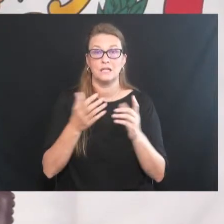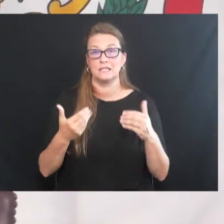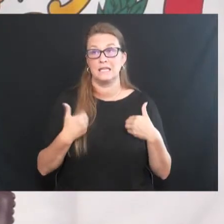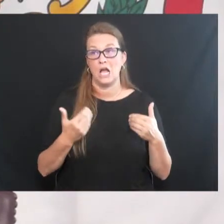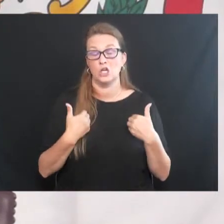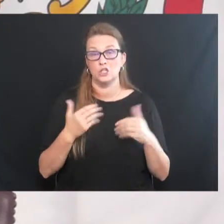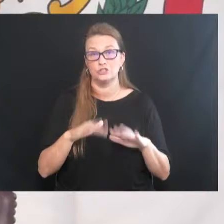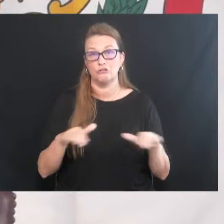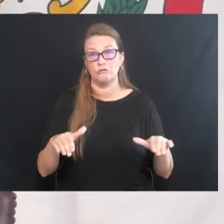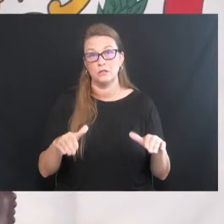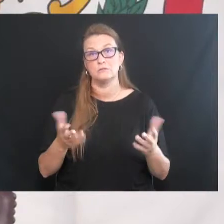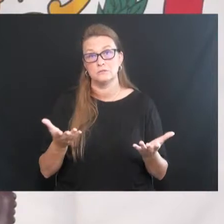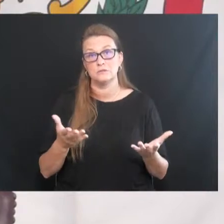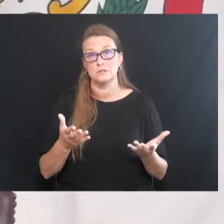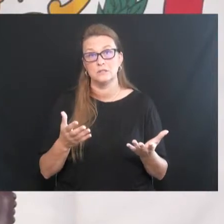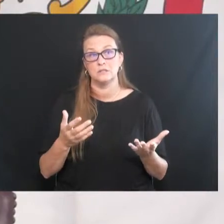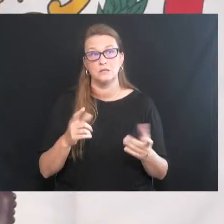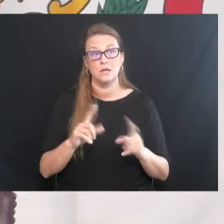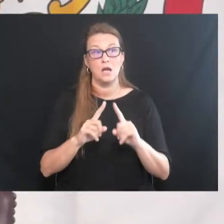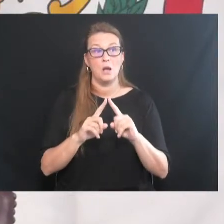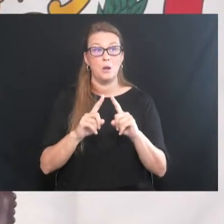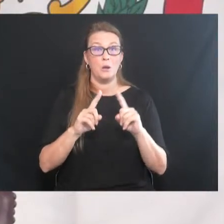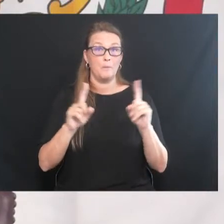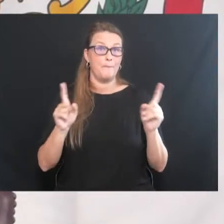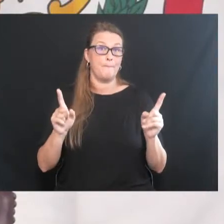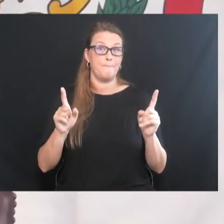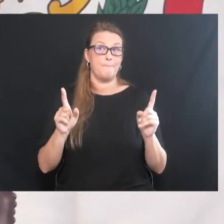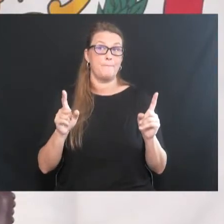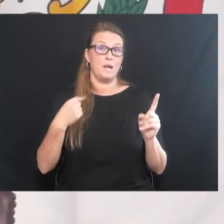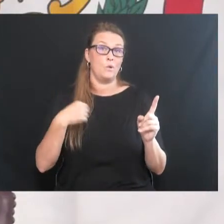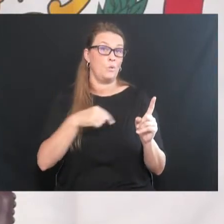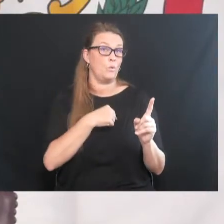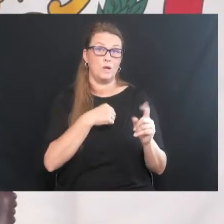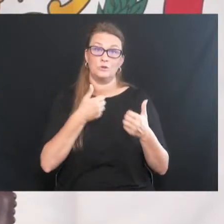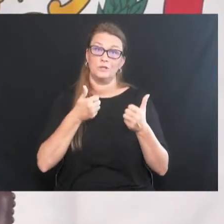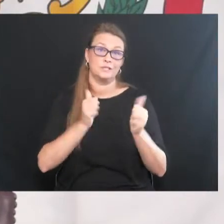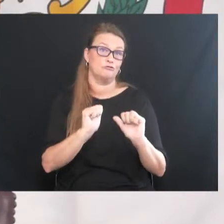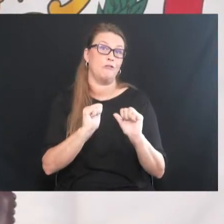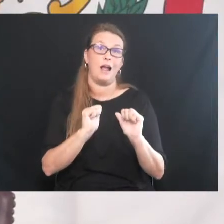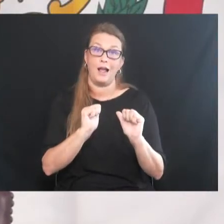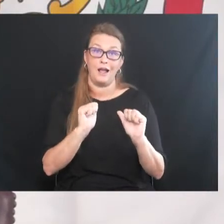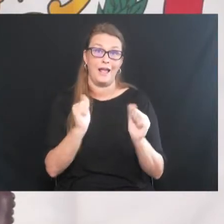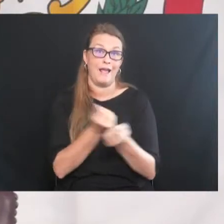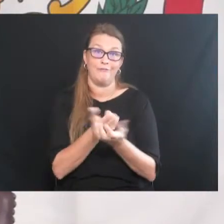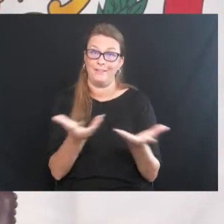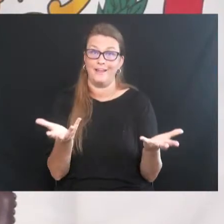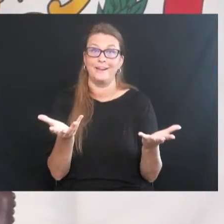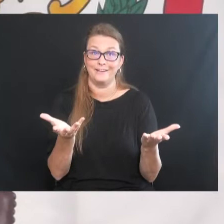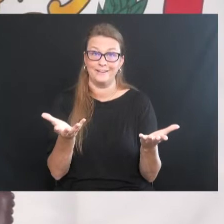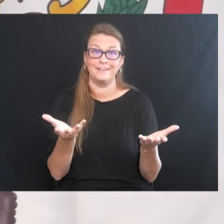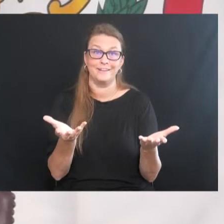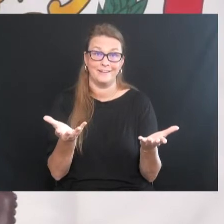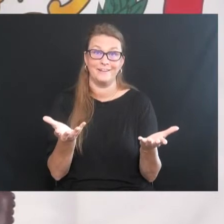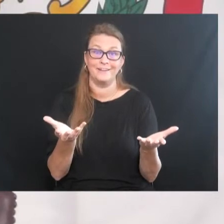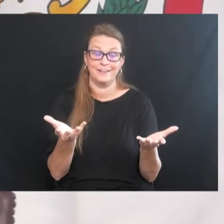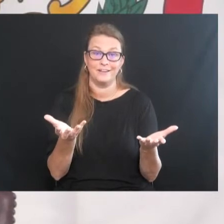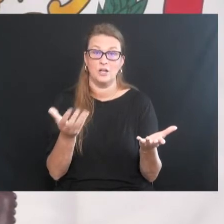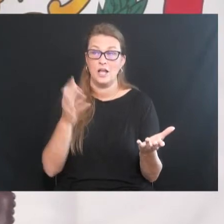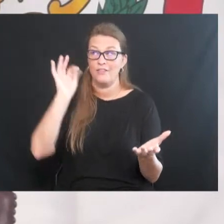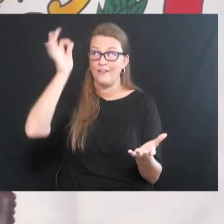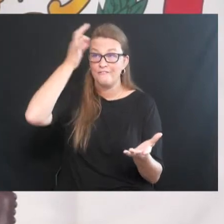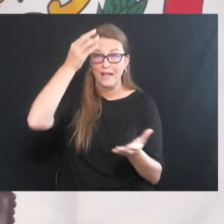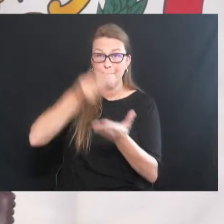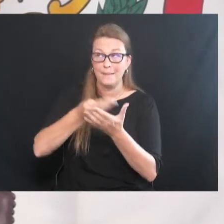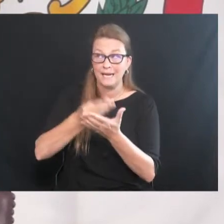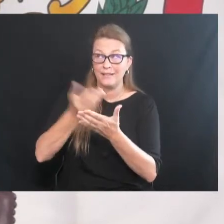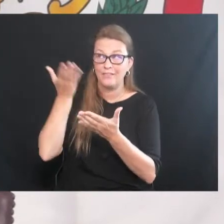kids, but nevertheless, Charles, we're going to just keep trying. I mean, we've got, Fed dollars